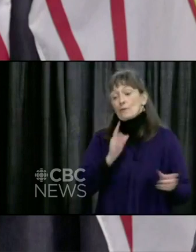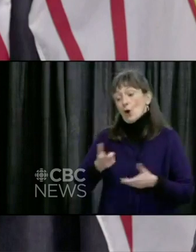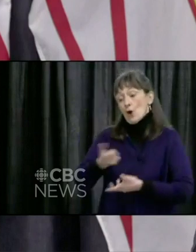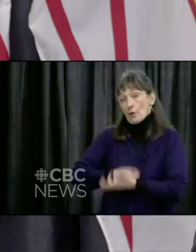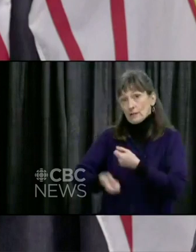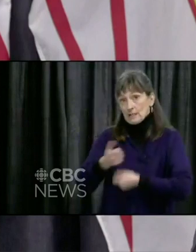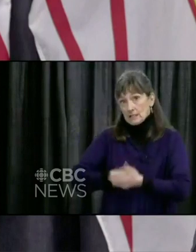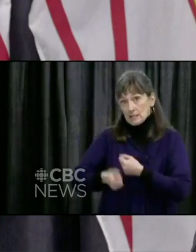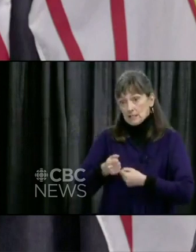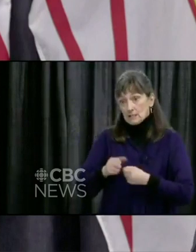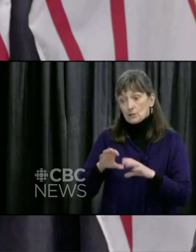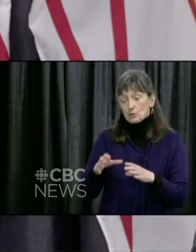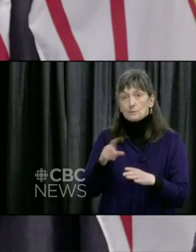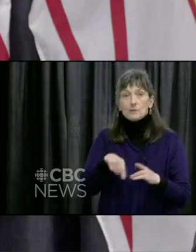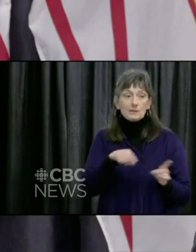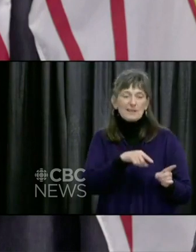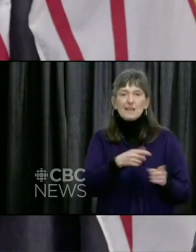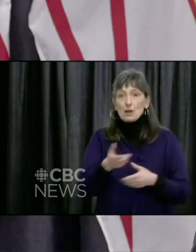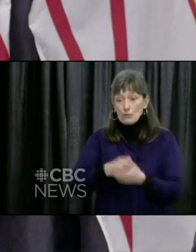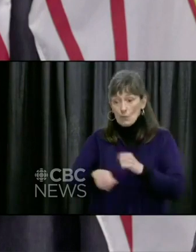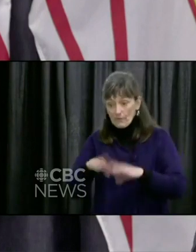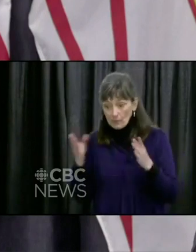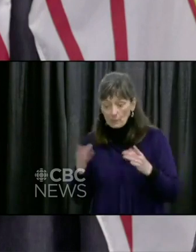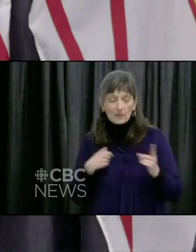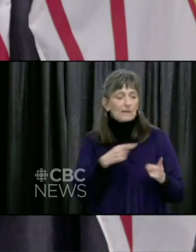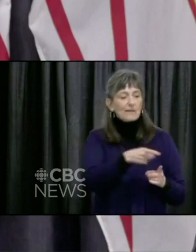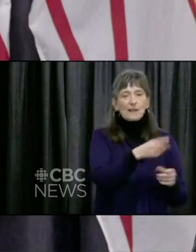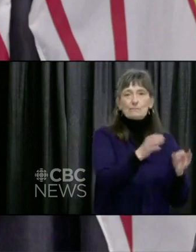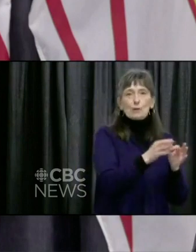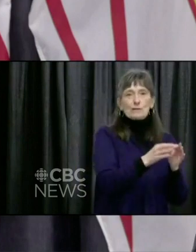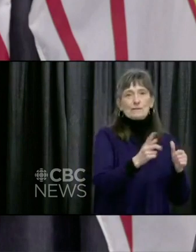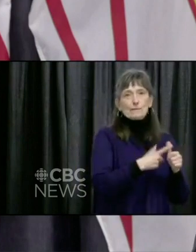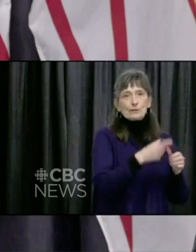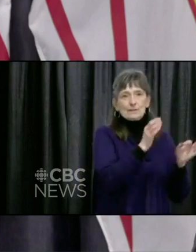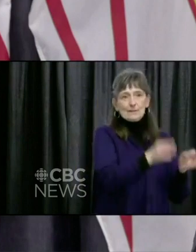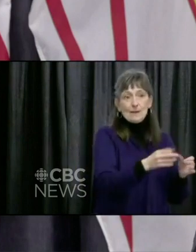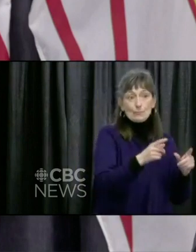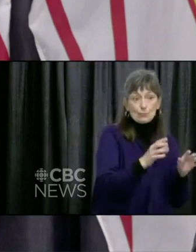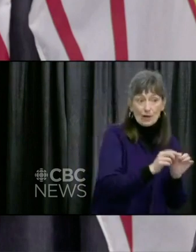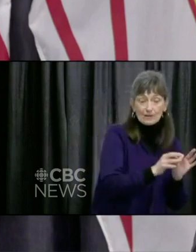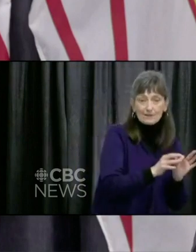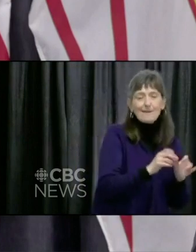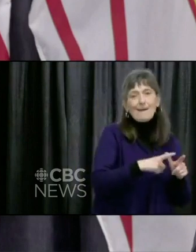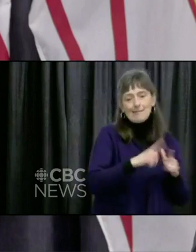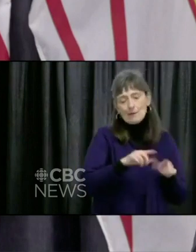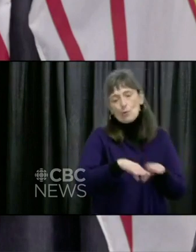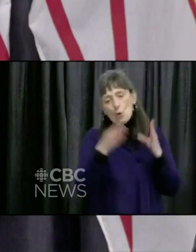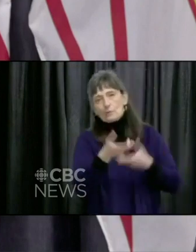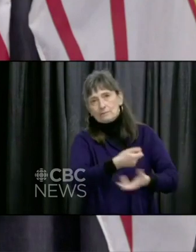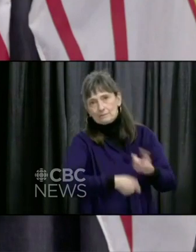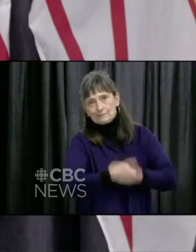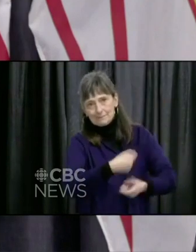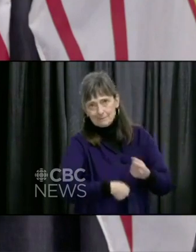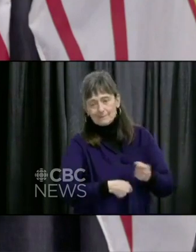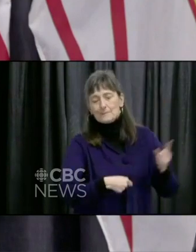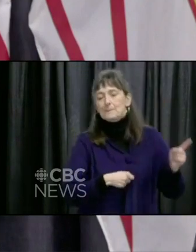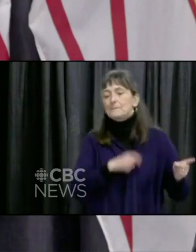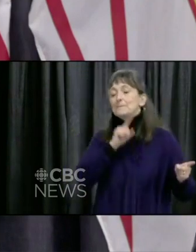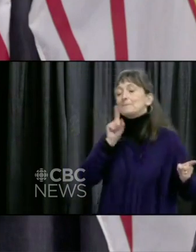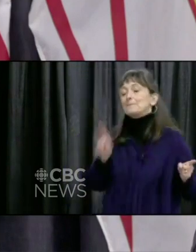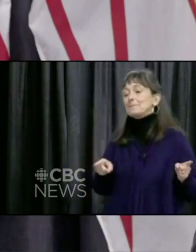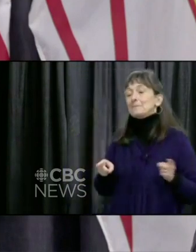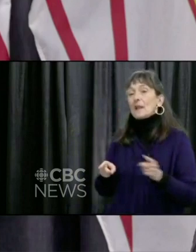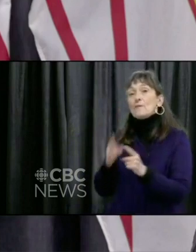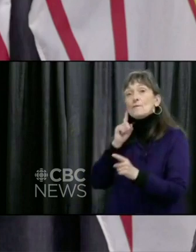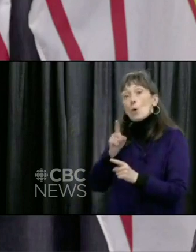sector. Well, then those pricing mechanisms must be determined. The idea of opening plants for processing is a separate issue